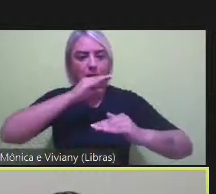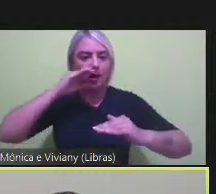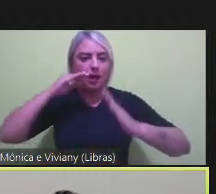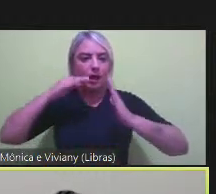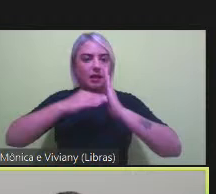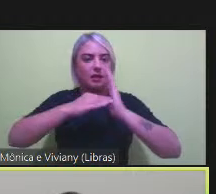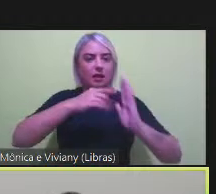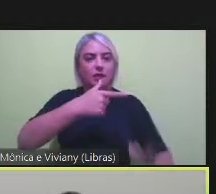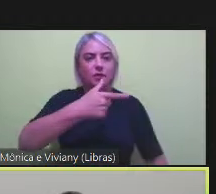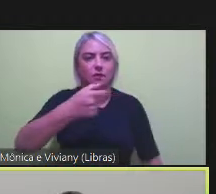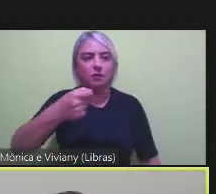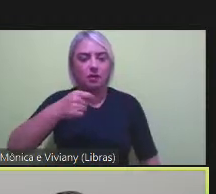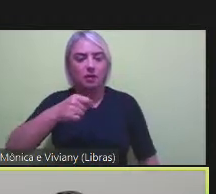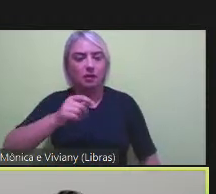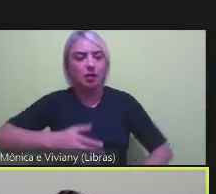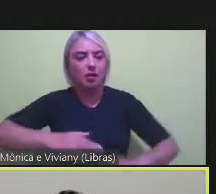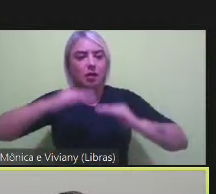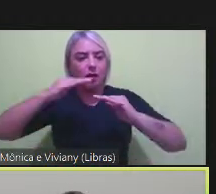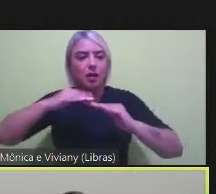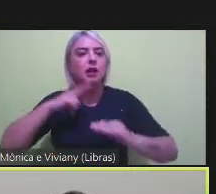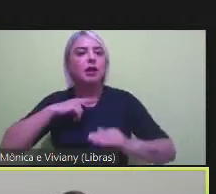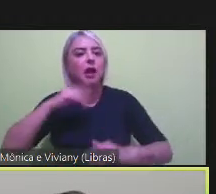Balance platform, which